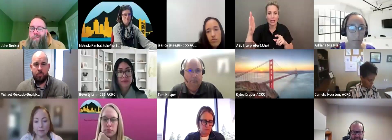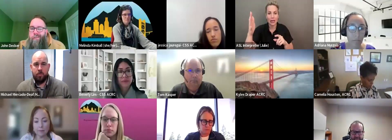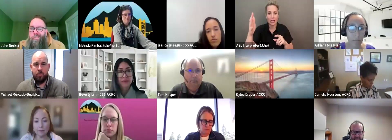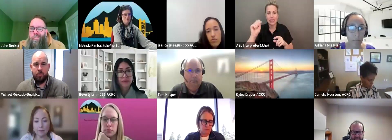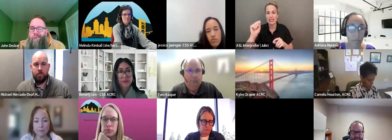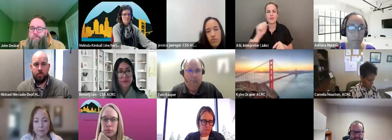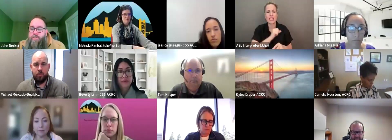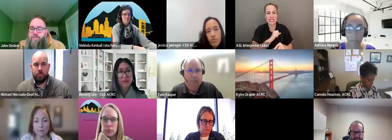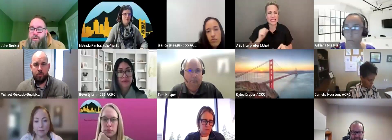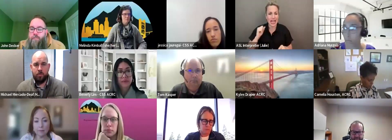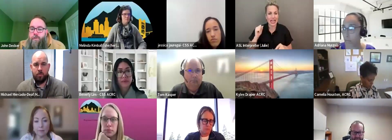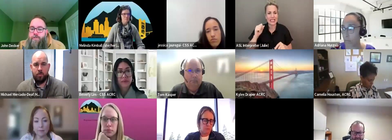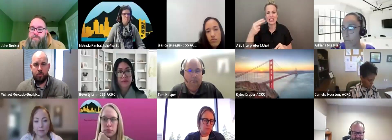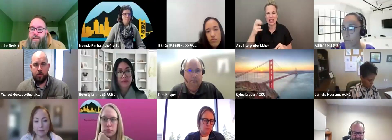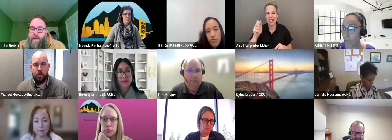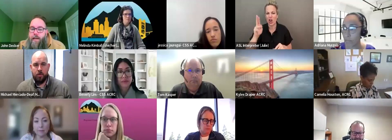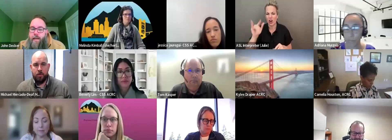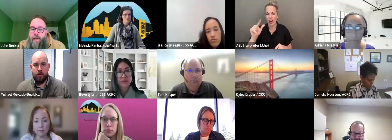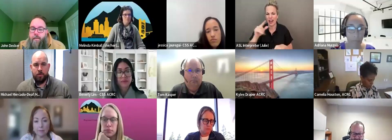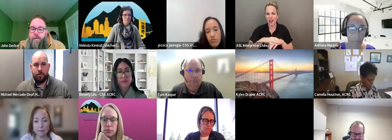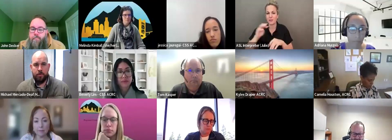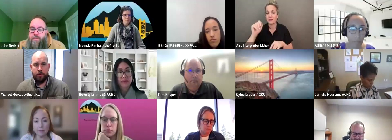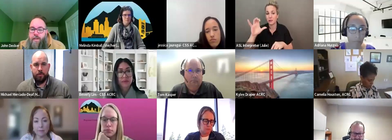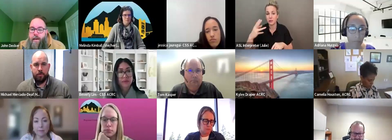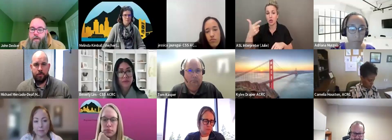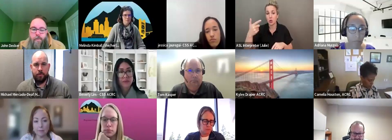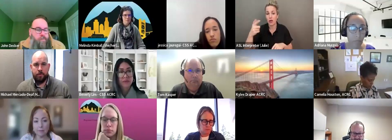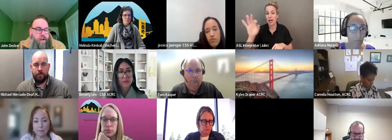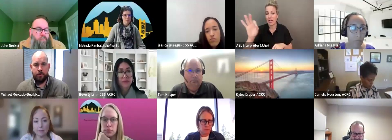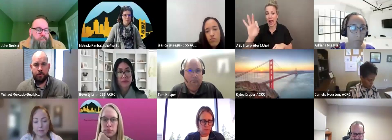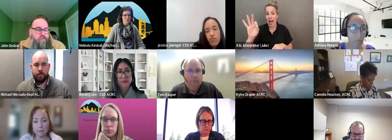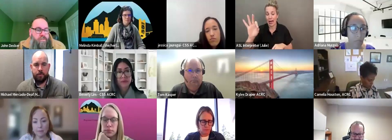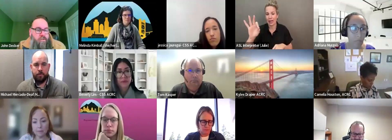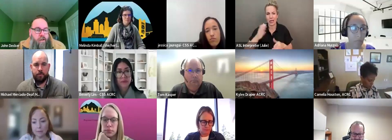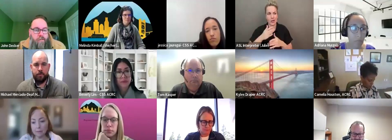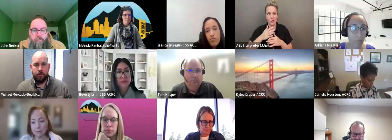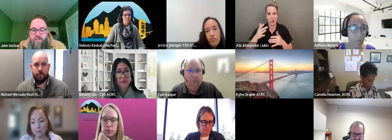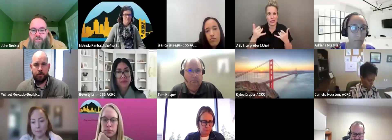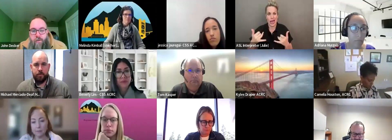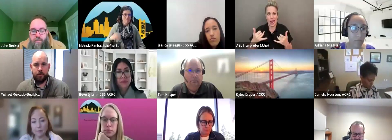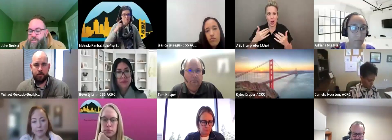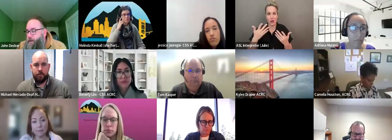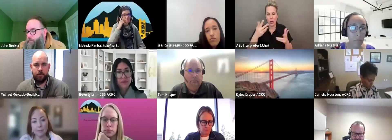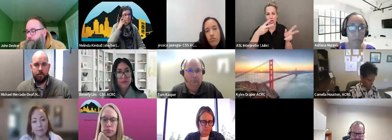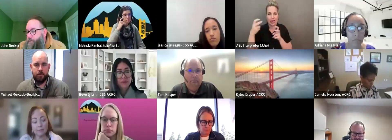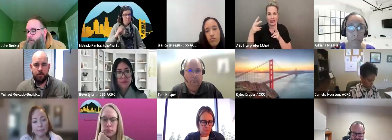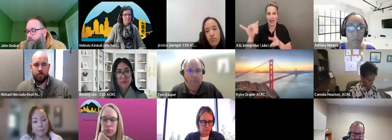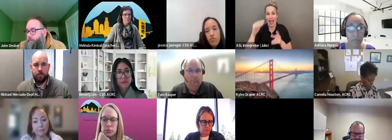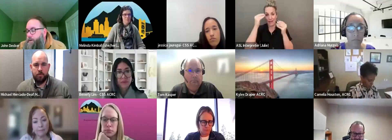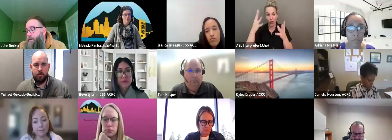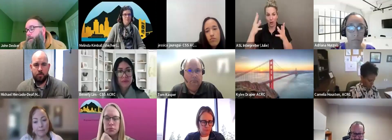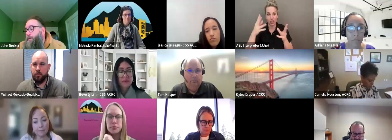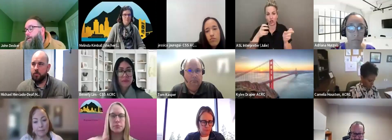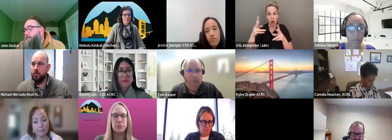Senate hearing on March 21st at 9 a.m. between now and whenever, if someone wants to grab that information and drop it in the chat, if we have